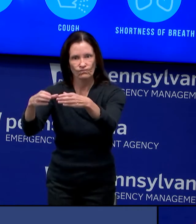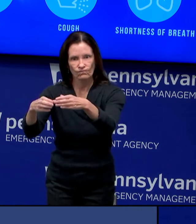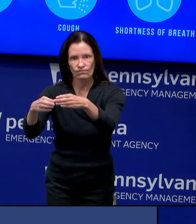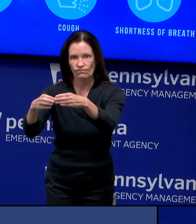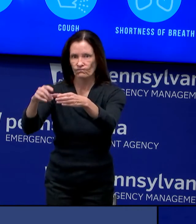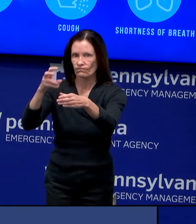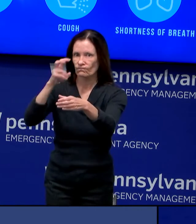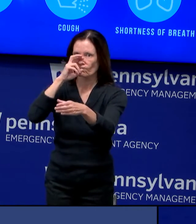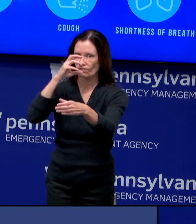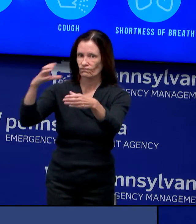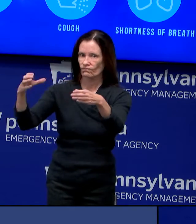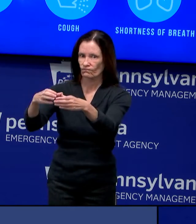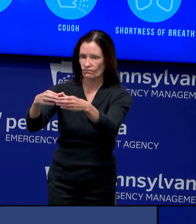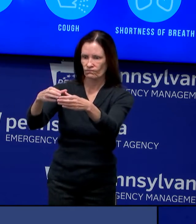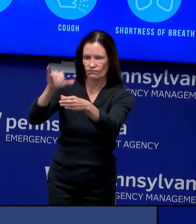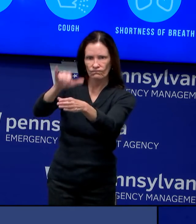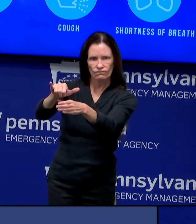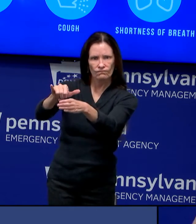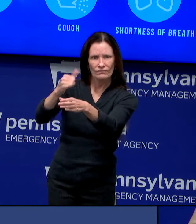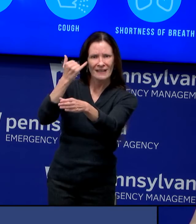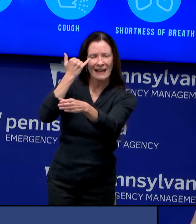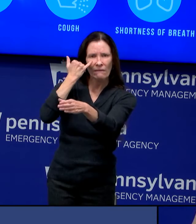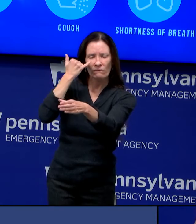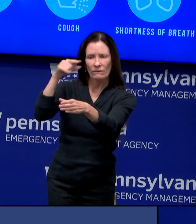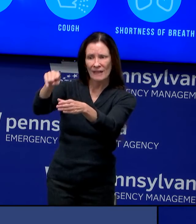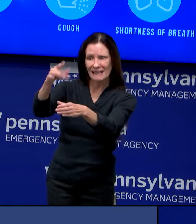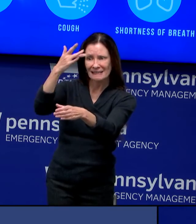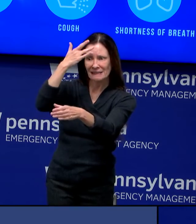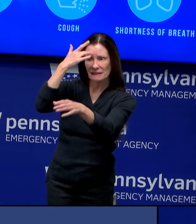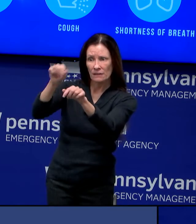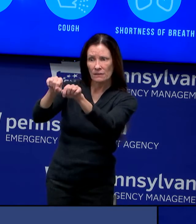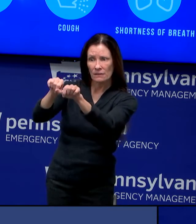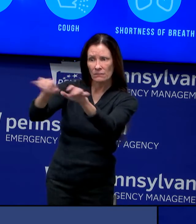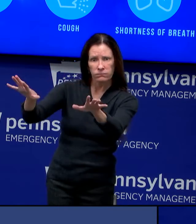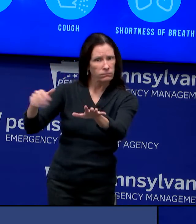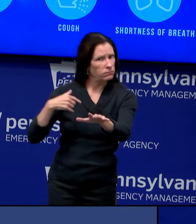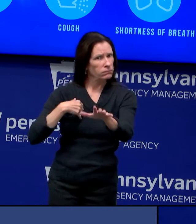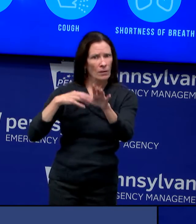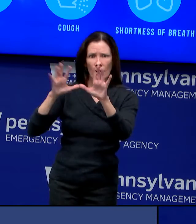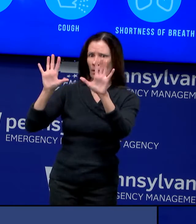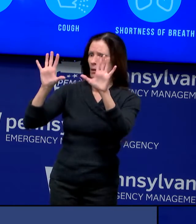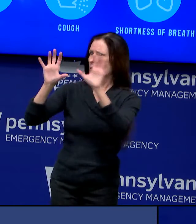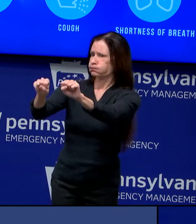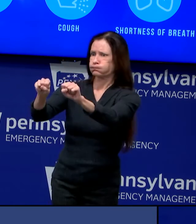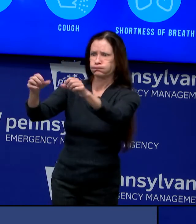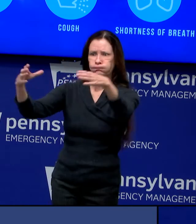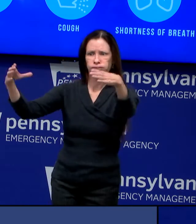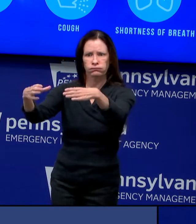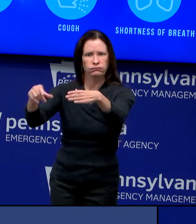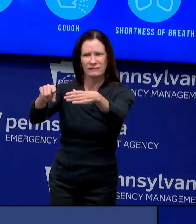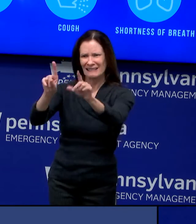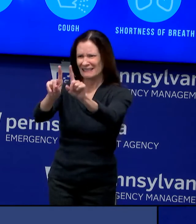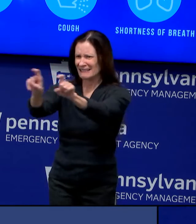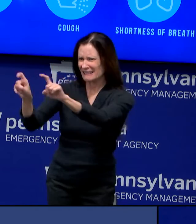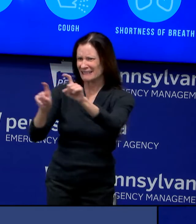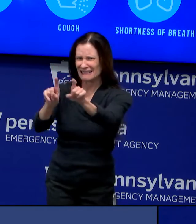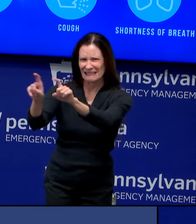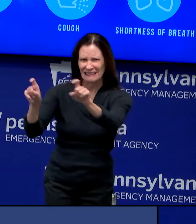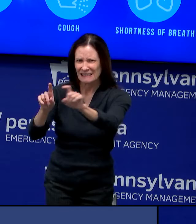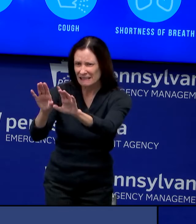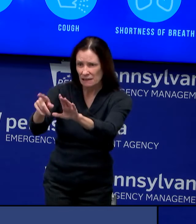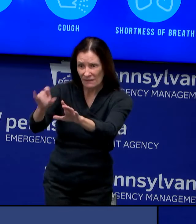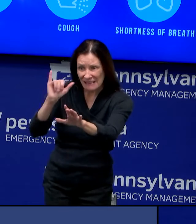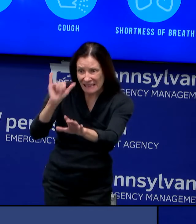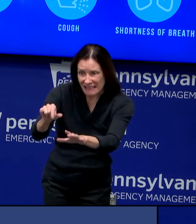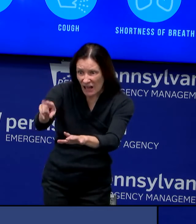symptomatic individuals, doing aggressive testing of those symptomatic individuals. If a person is positive, they are isolated.